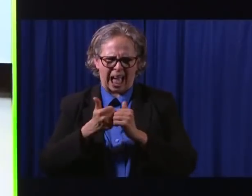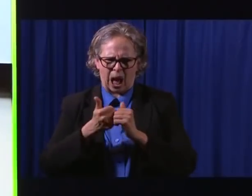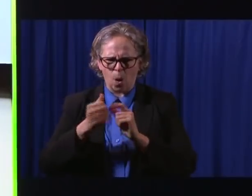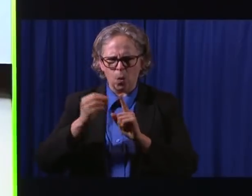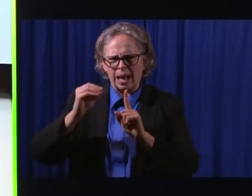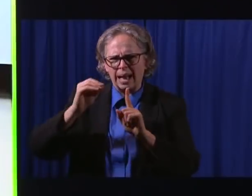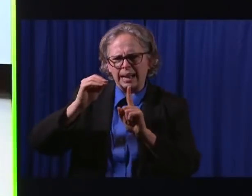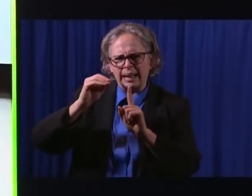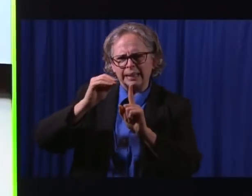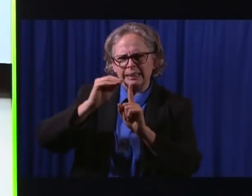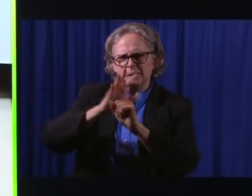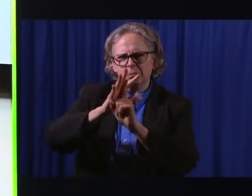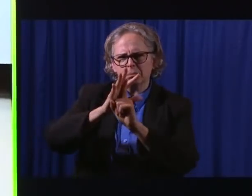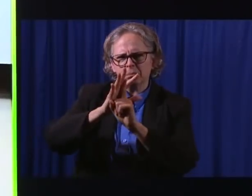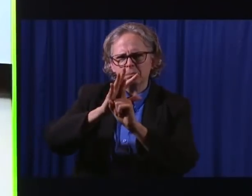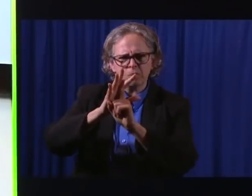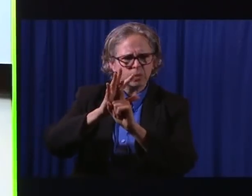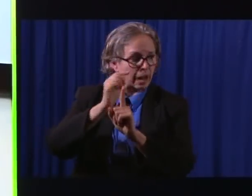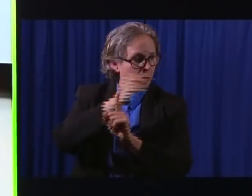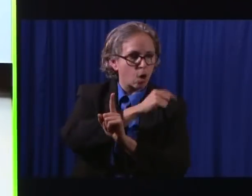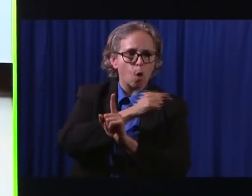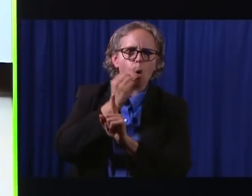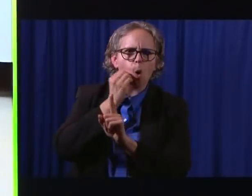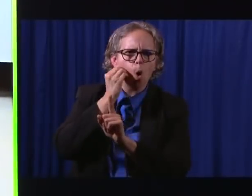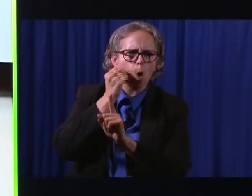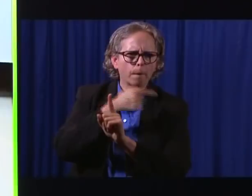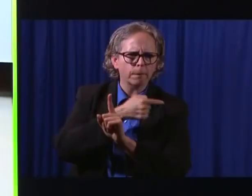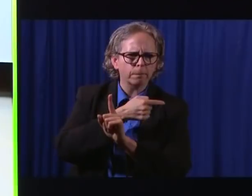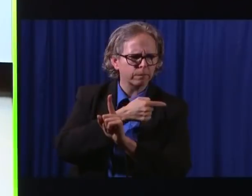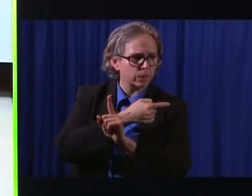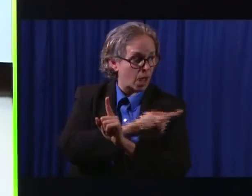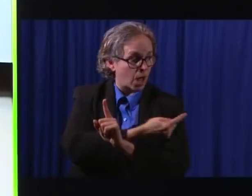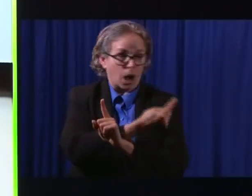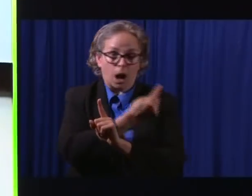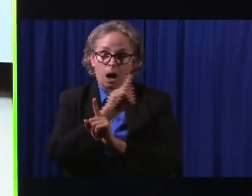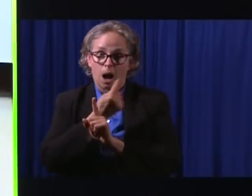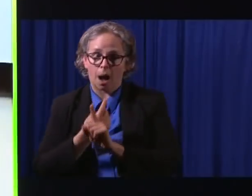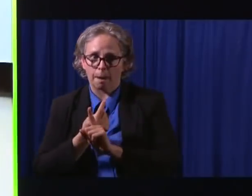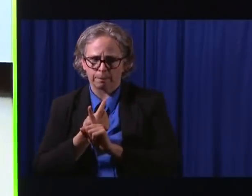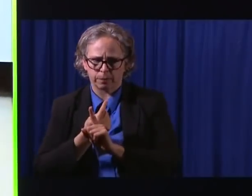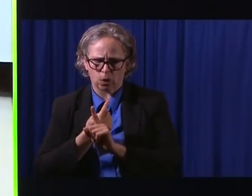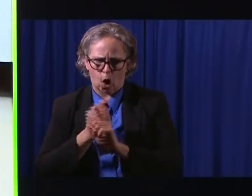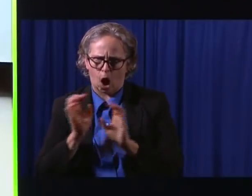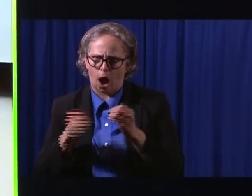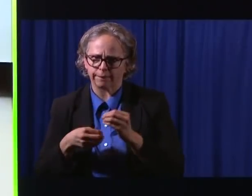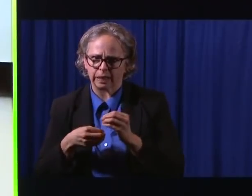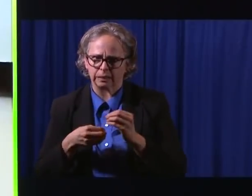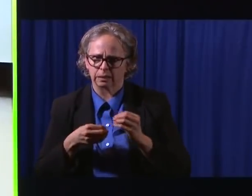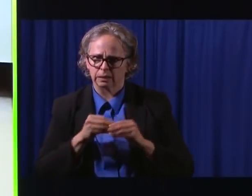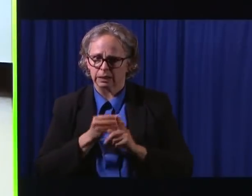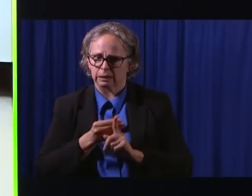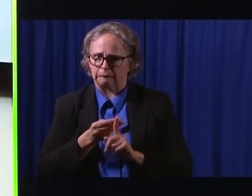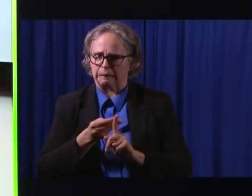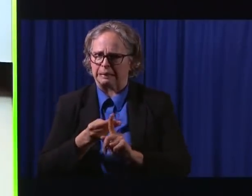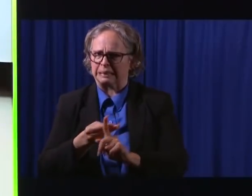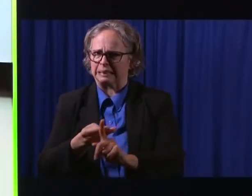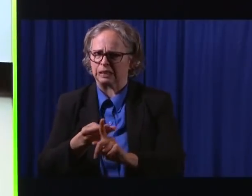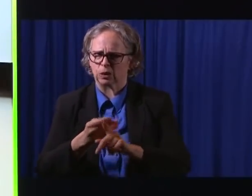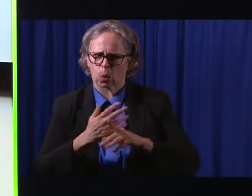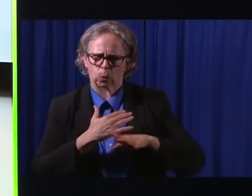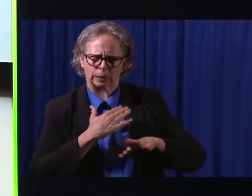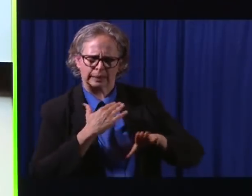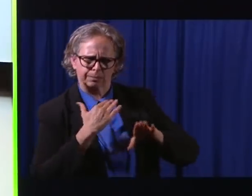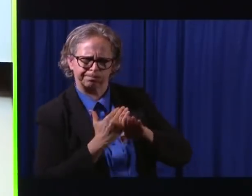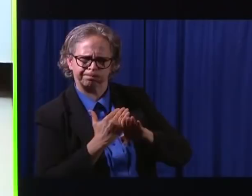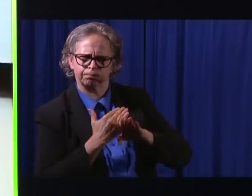homes and in around their worlds today. So we can be better prepared to be able to deal with those situations when they come back